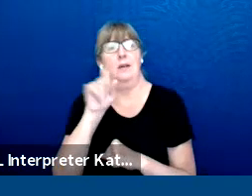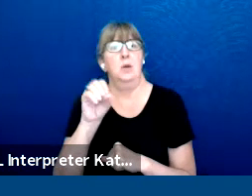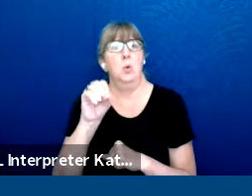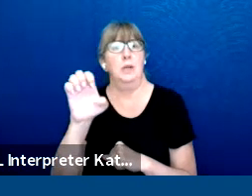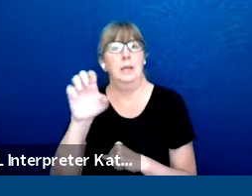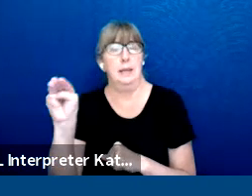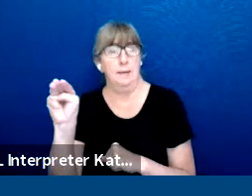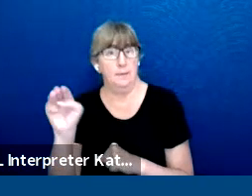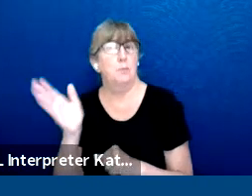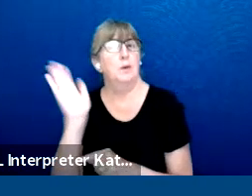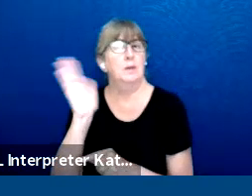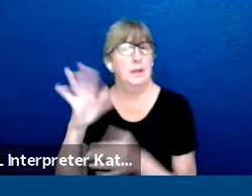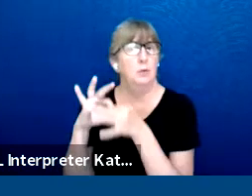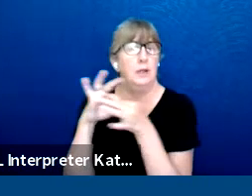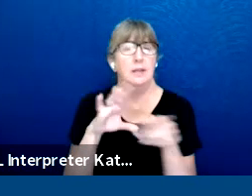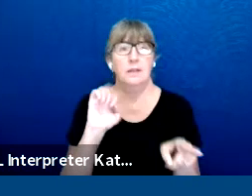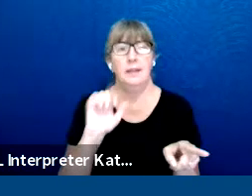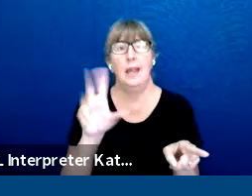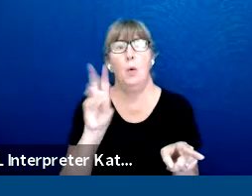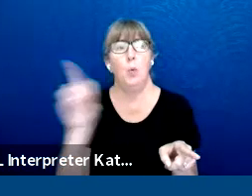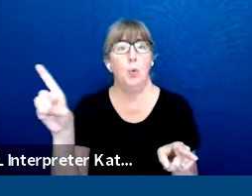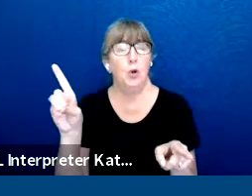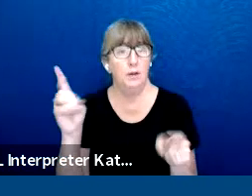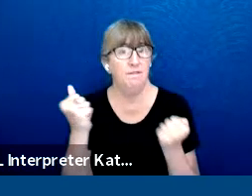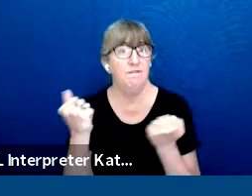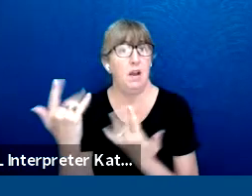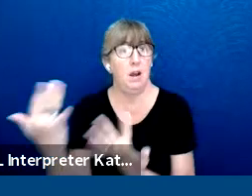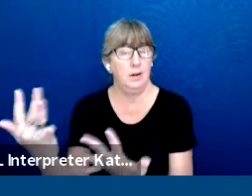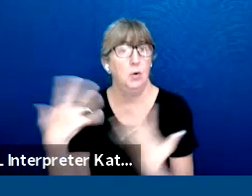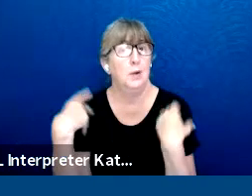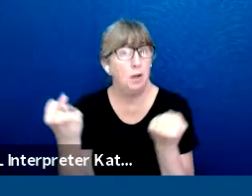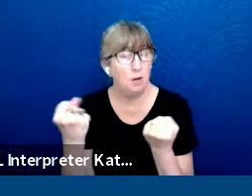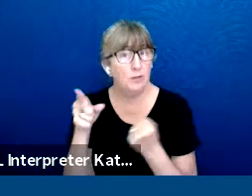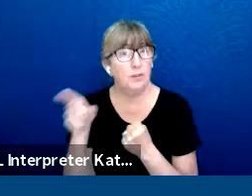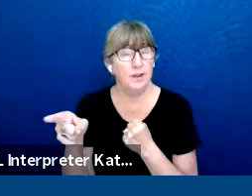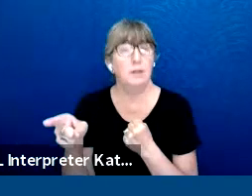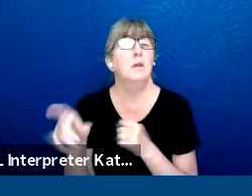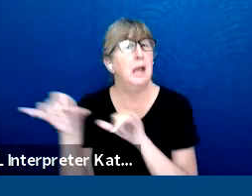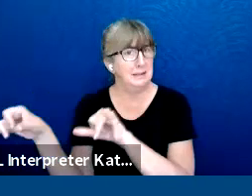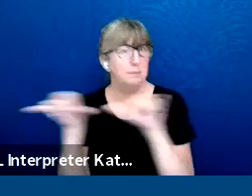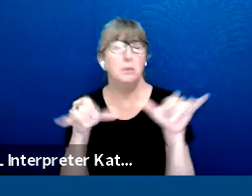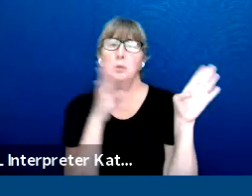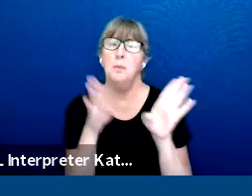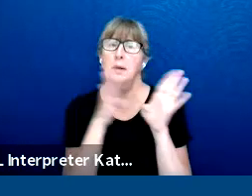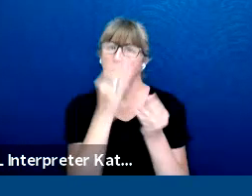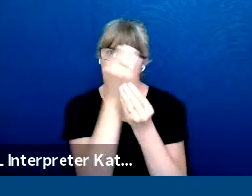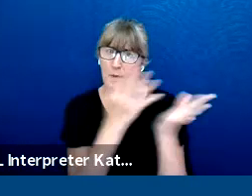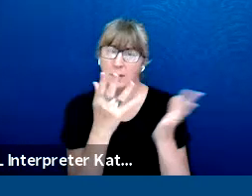presentations related to the Cal Wildfire recovery have had similar preparedness information, but not with this level